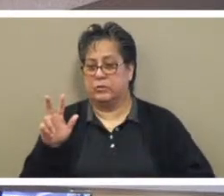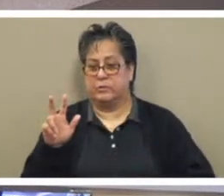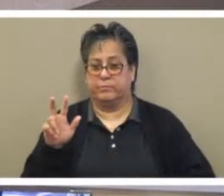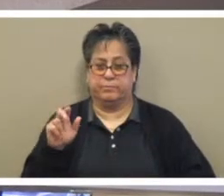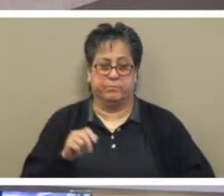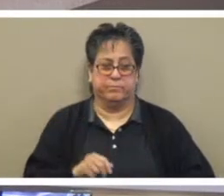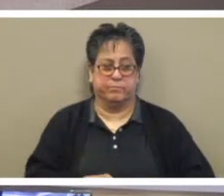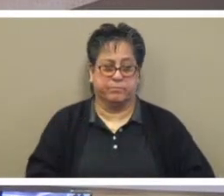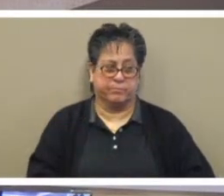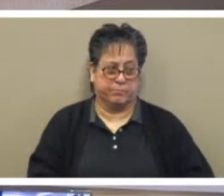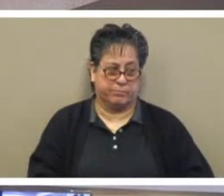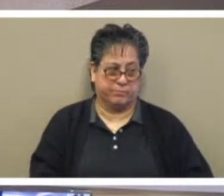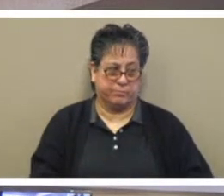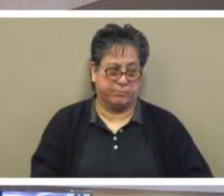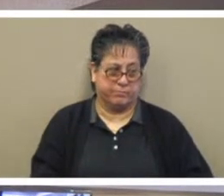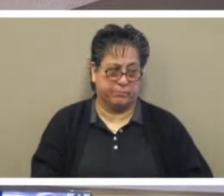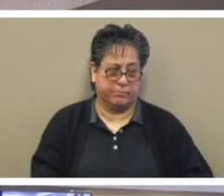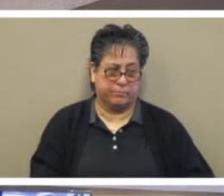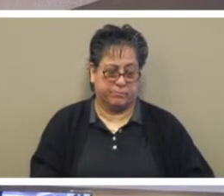Canales.